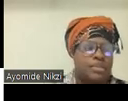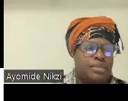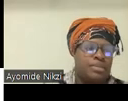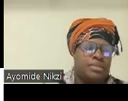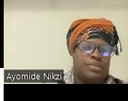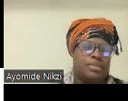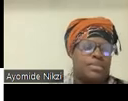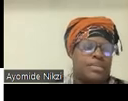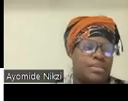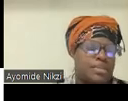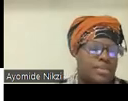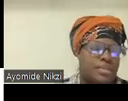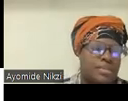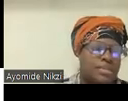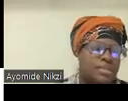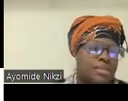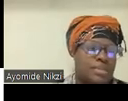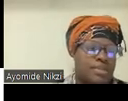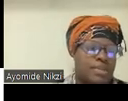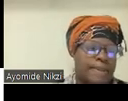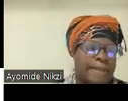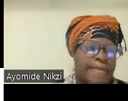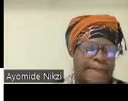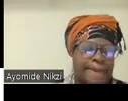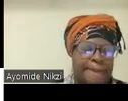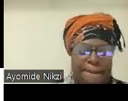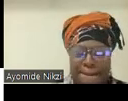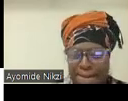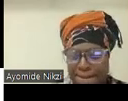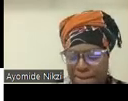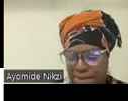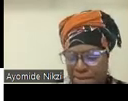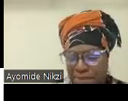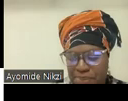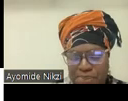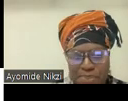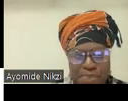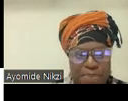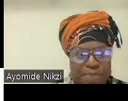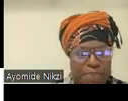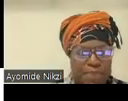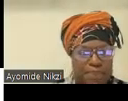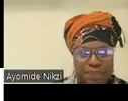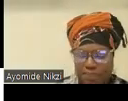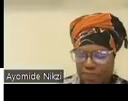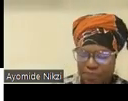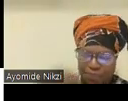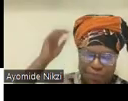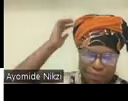Processes, procedures, and definitions relevant to the agency's work, such as how complaints are processed and